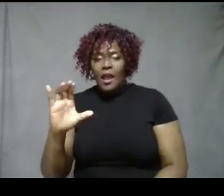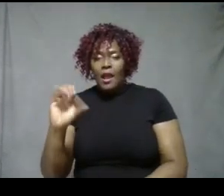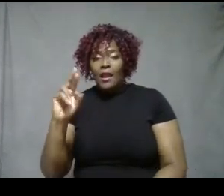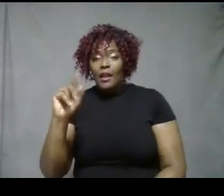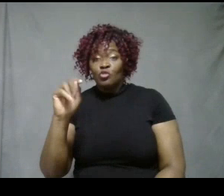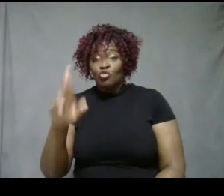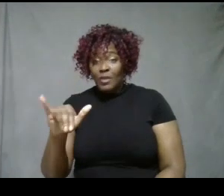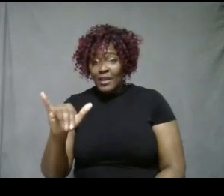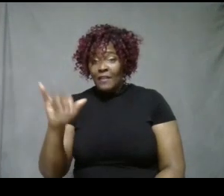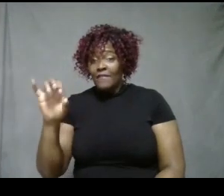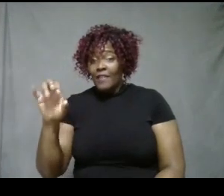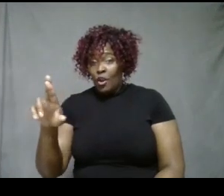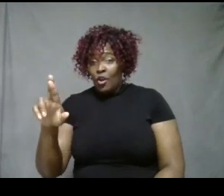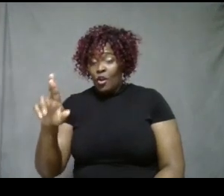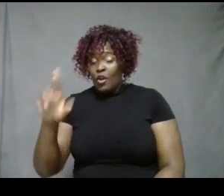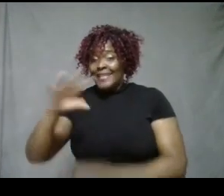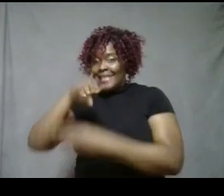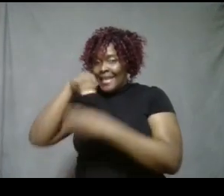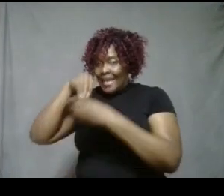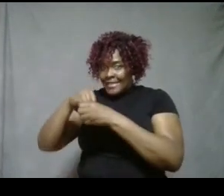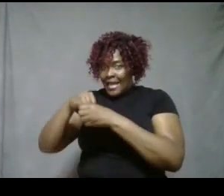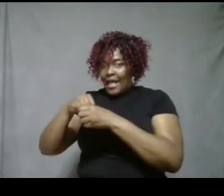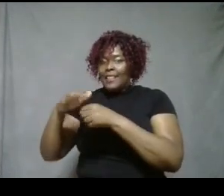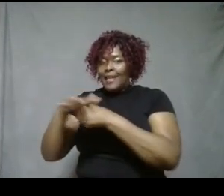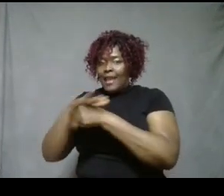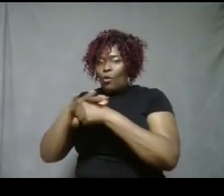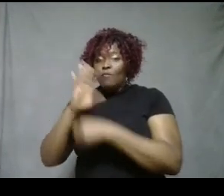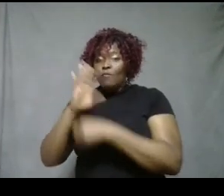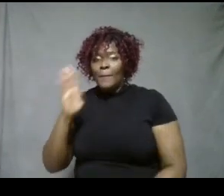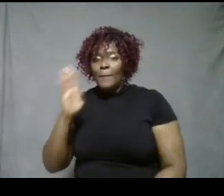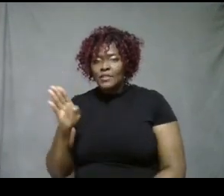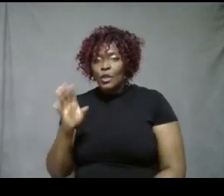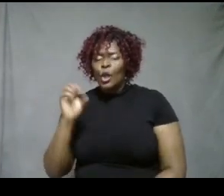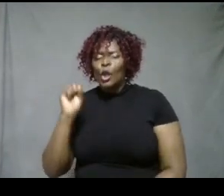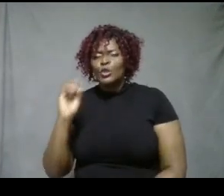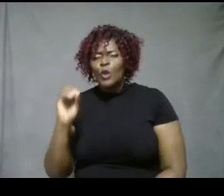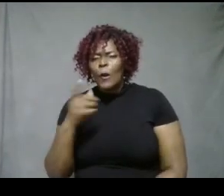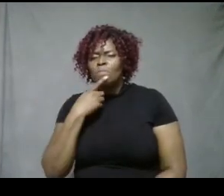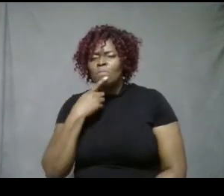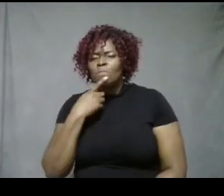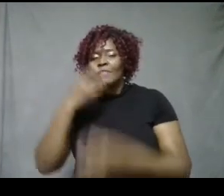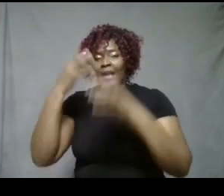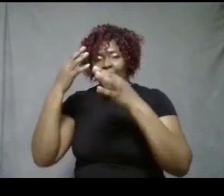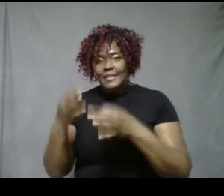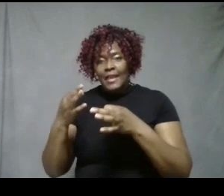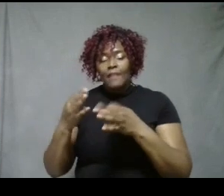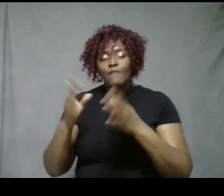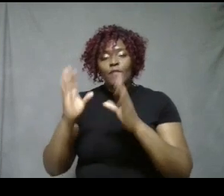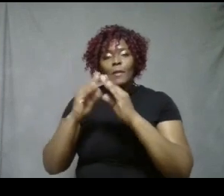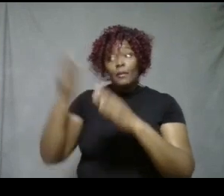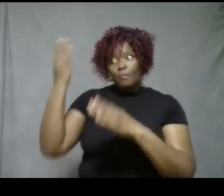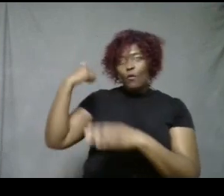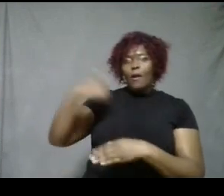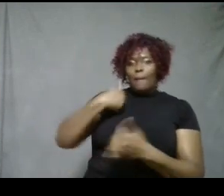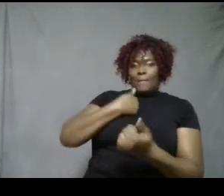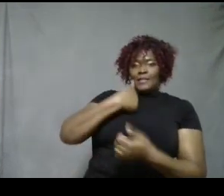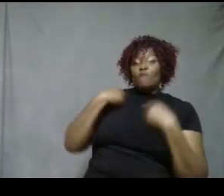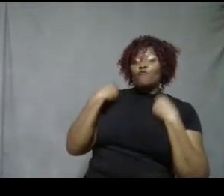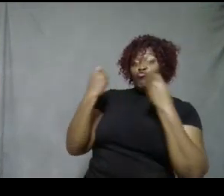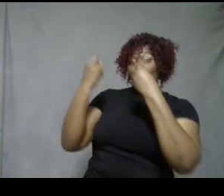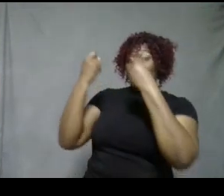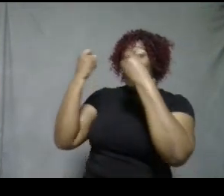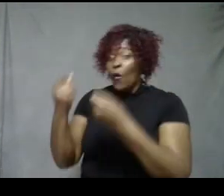Beach. So because of that, I decided since the last commission meeting to drive out there. I've driven out